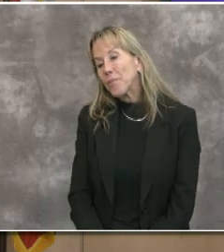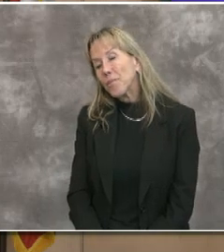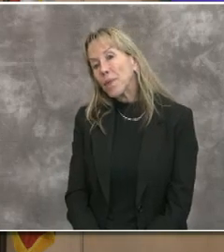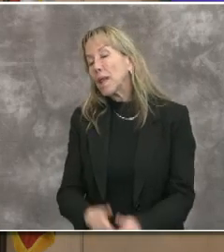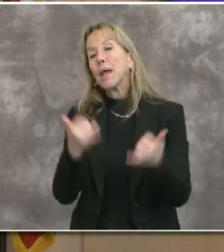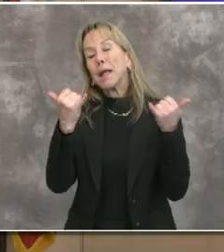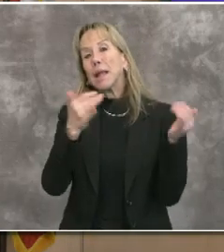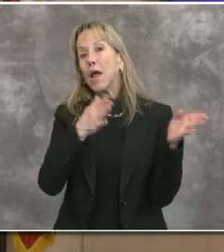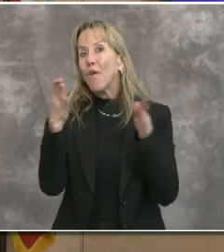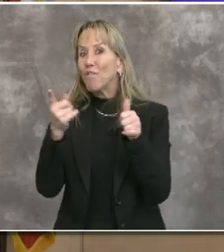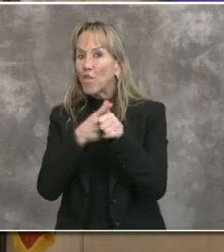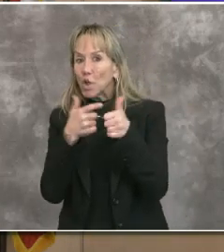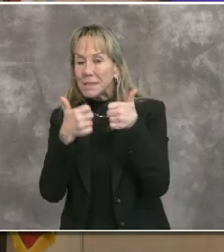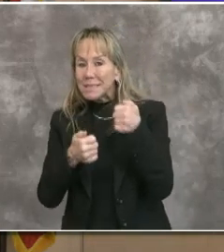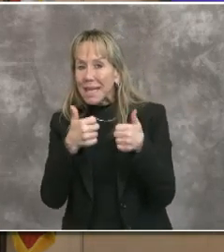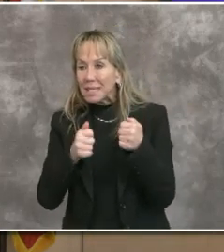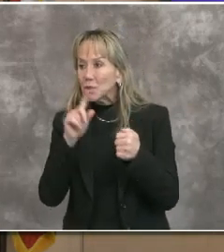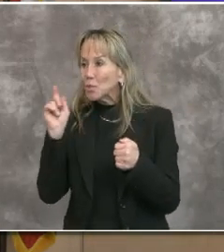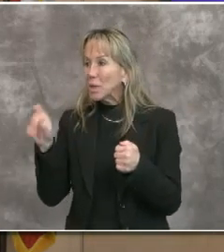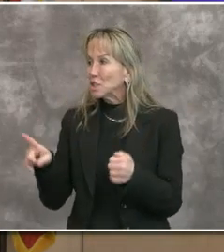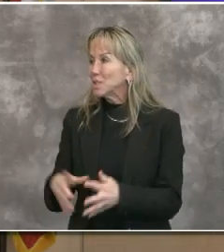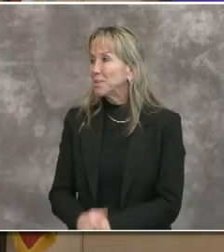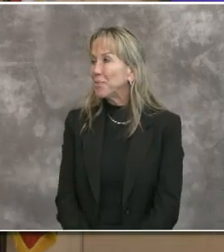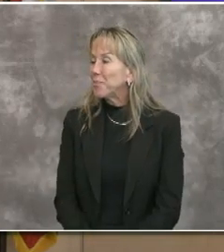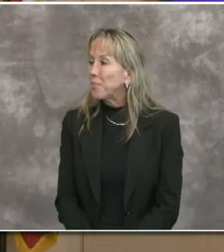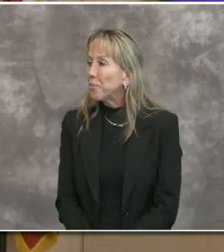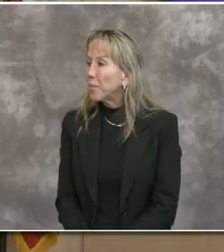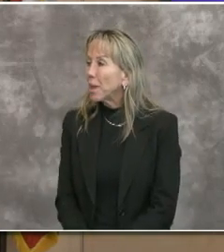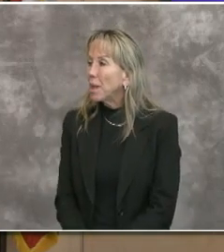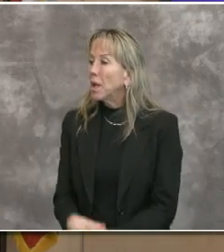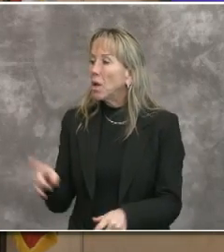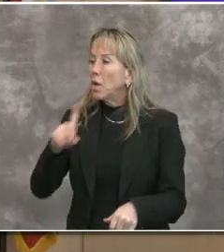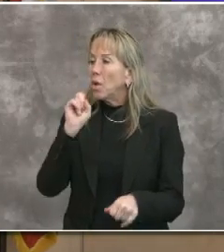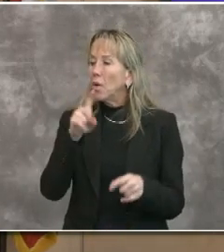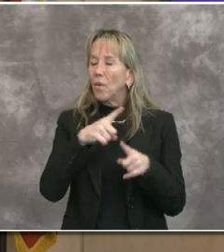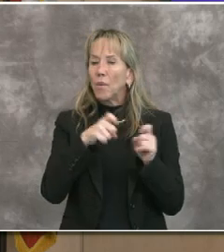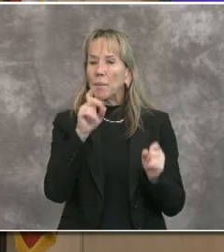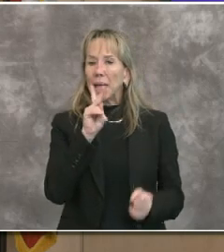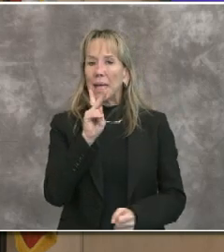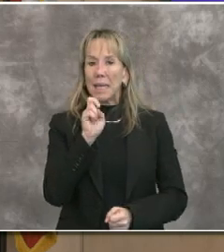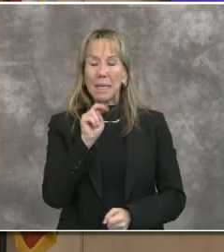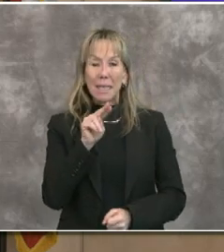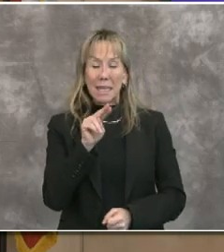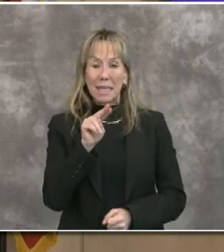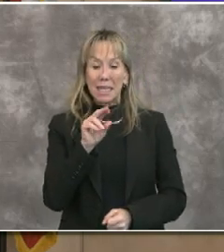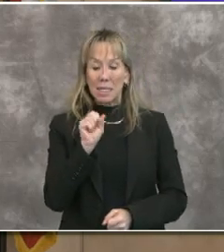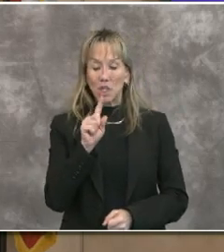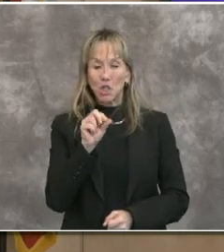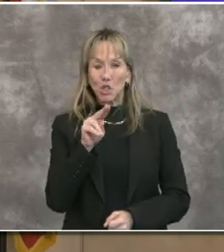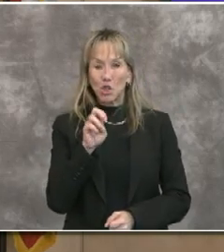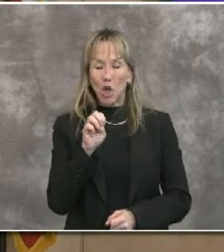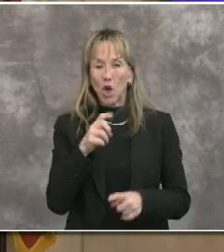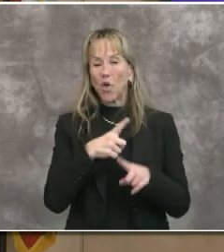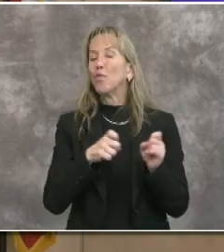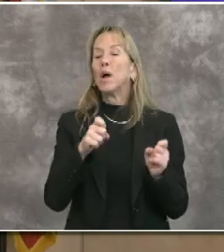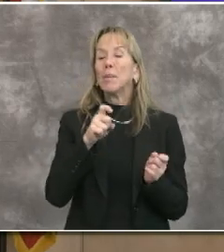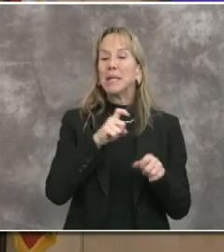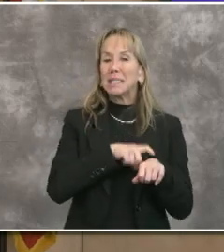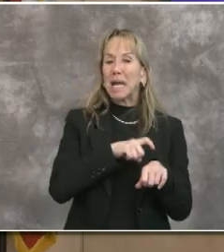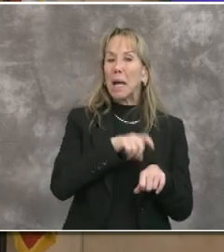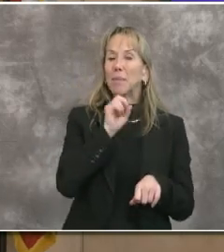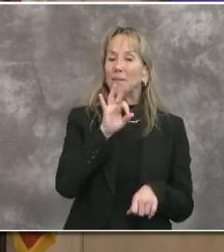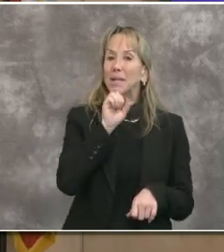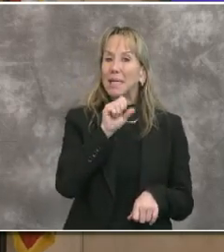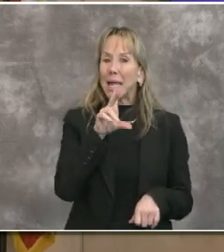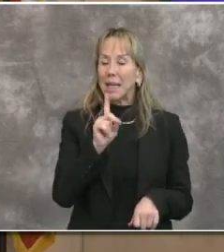Okay, we'll go to our first texted question. This question is from Ken Stone with the Times of San Diego. Please ask Mr.